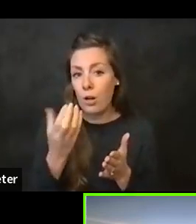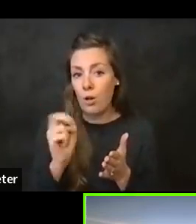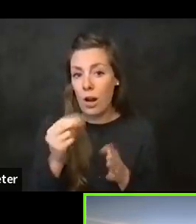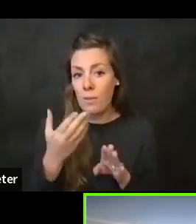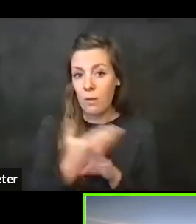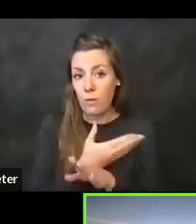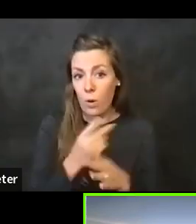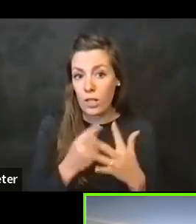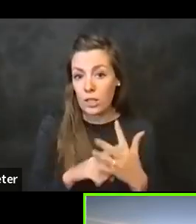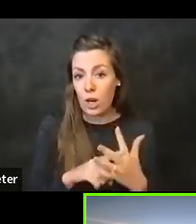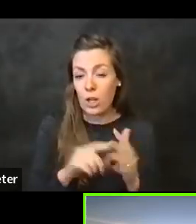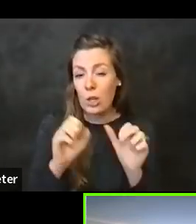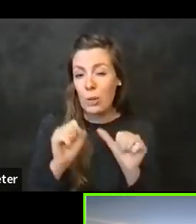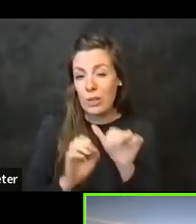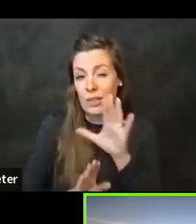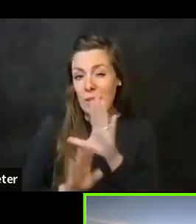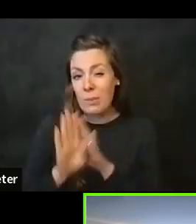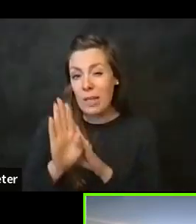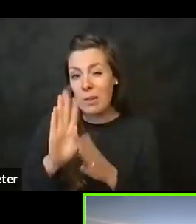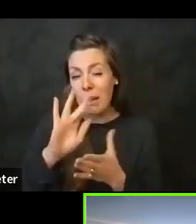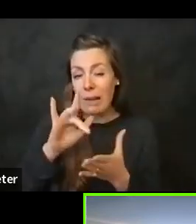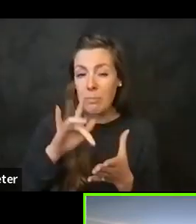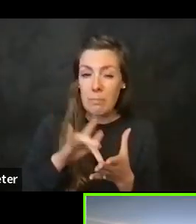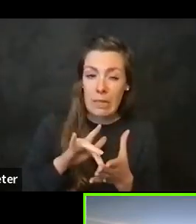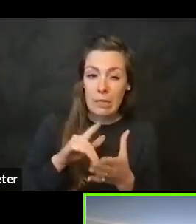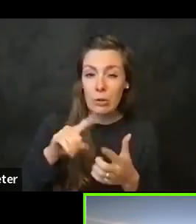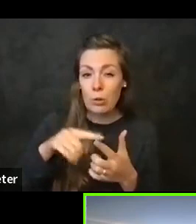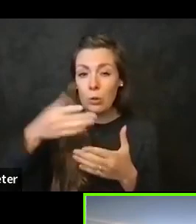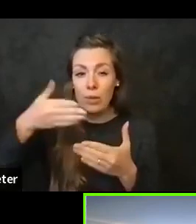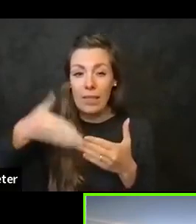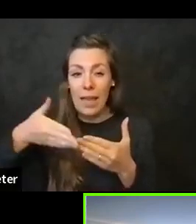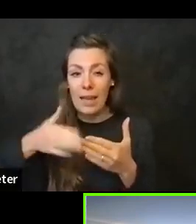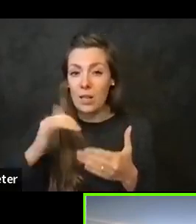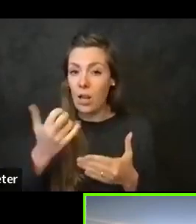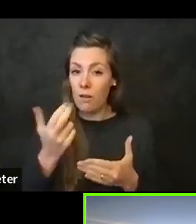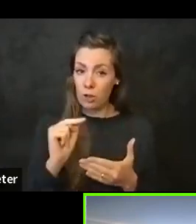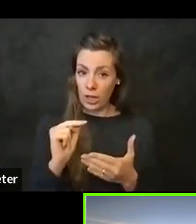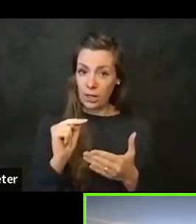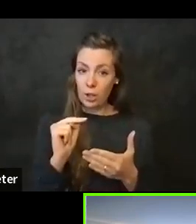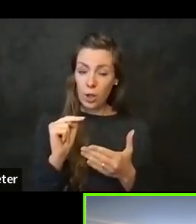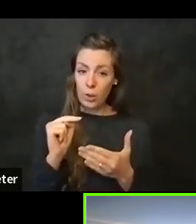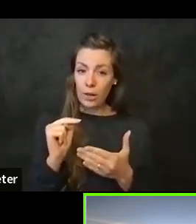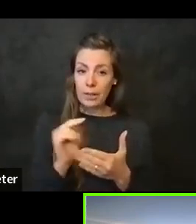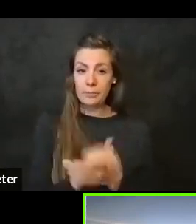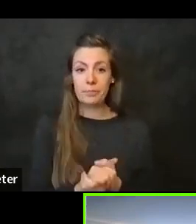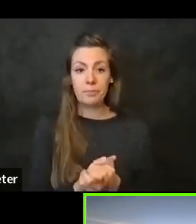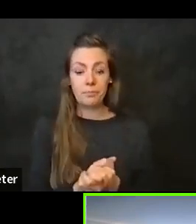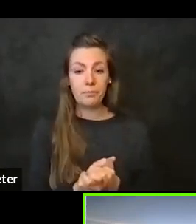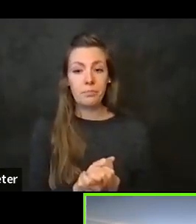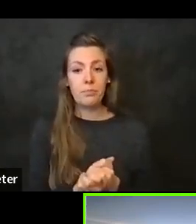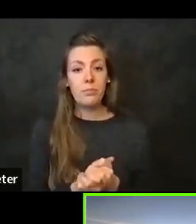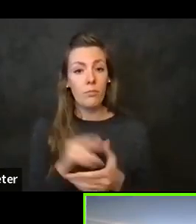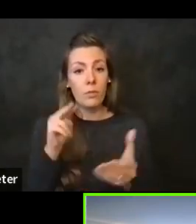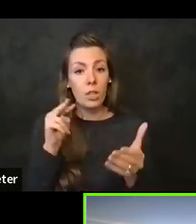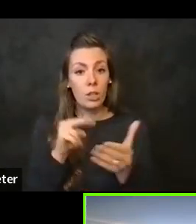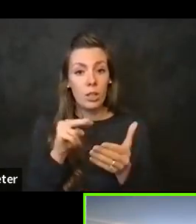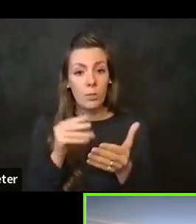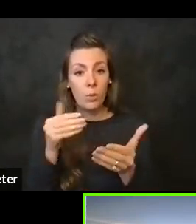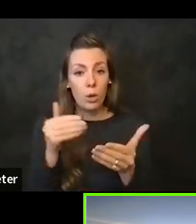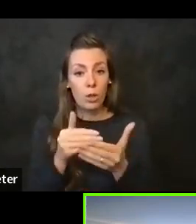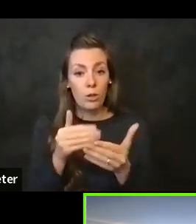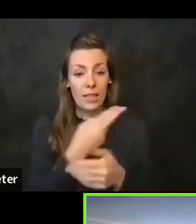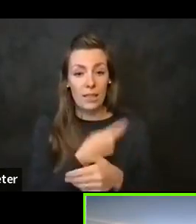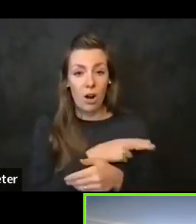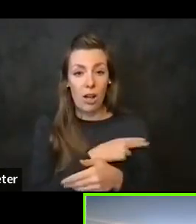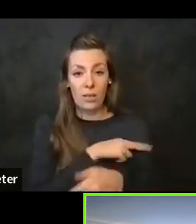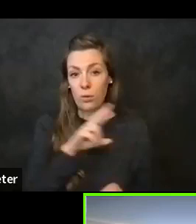could see the peak probably by mid to late January, and we'll be on the back end of this surge soon. Looking more closely at our hospitalization